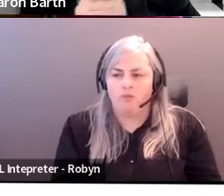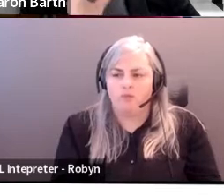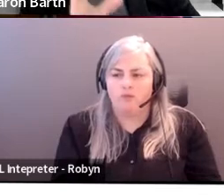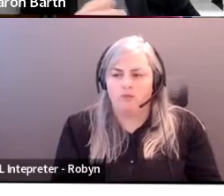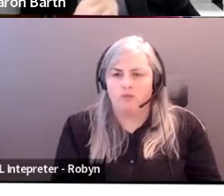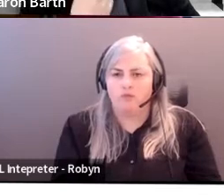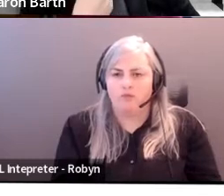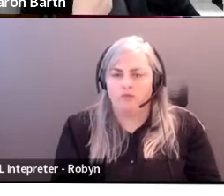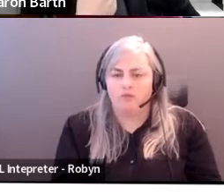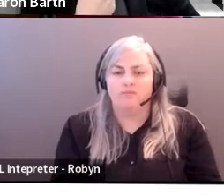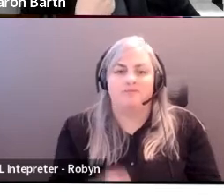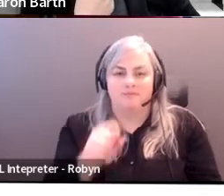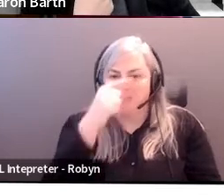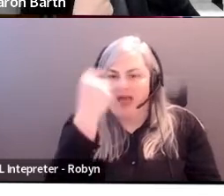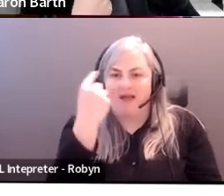Yeah, black.